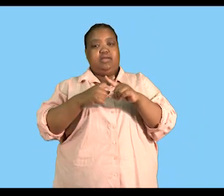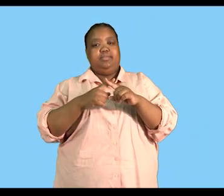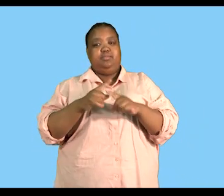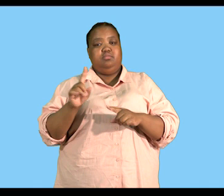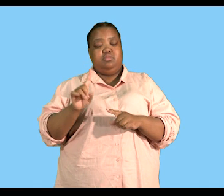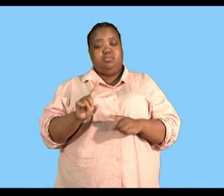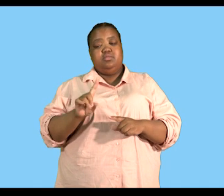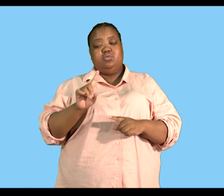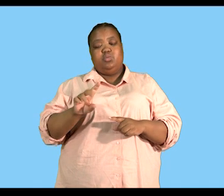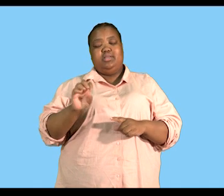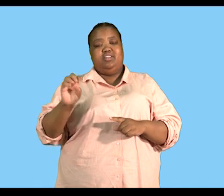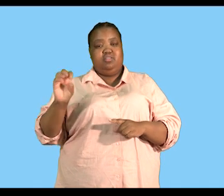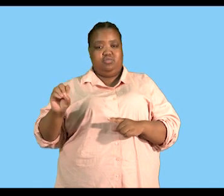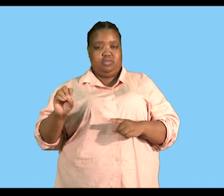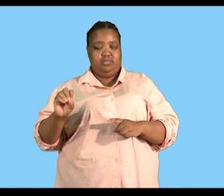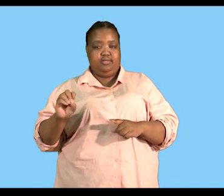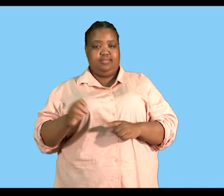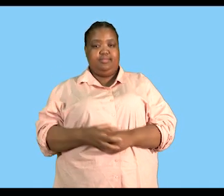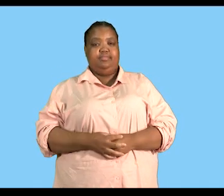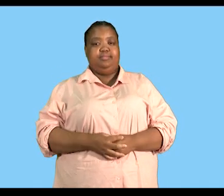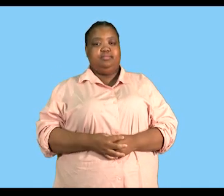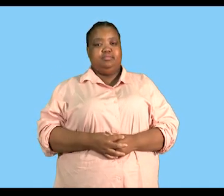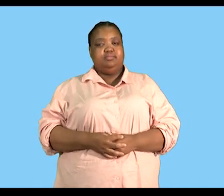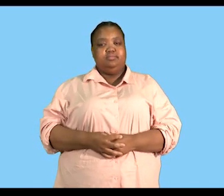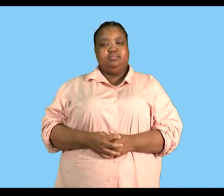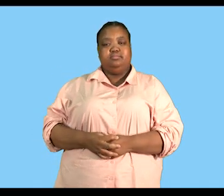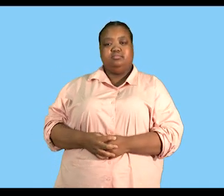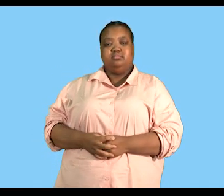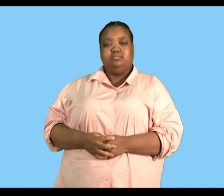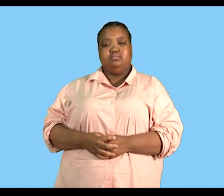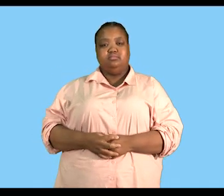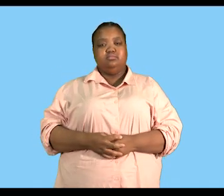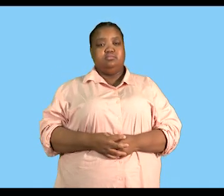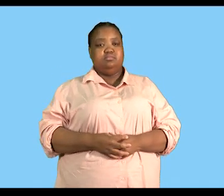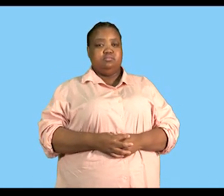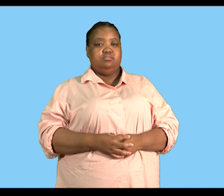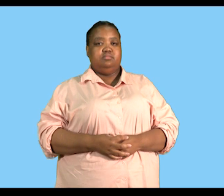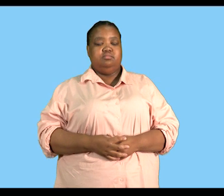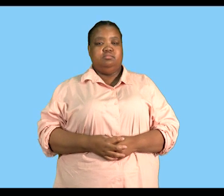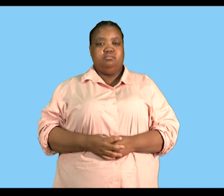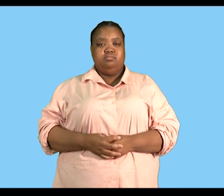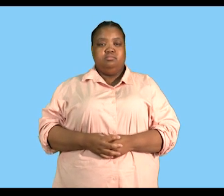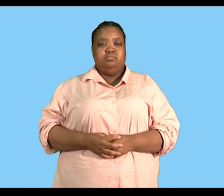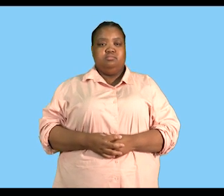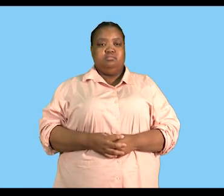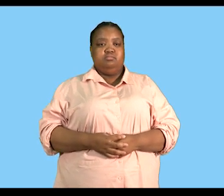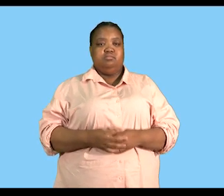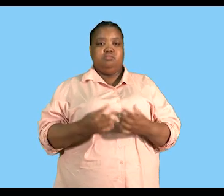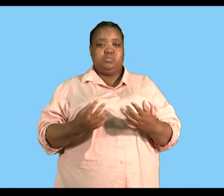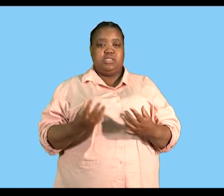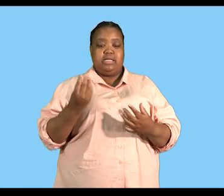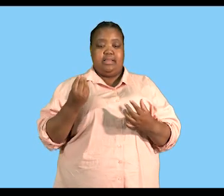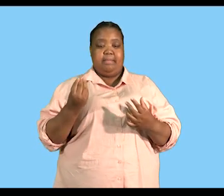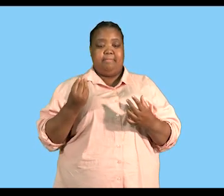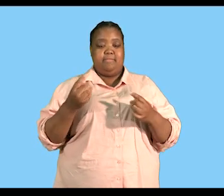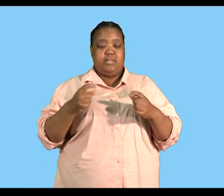multiplied by 100. So we're going to multiply this by 100. So remember, when we are looking for the number